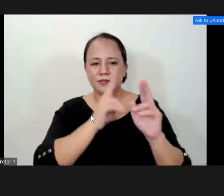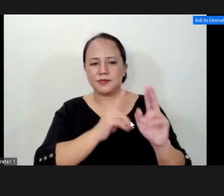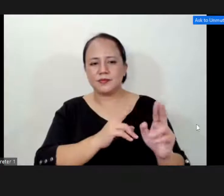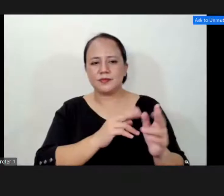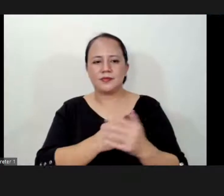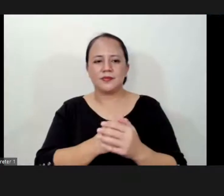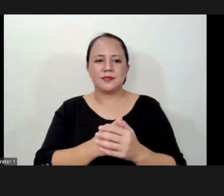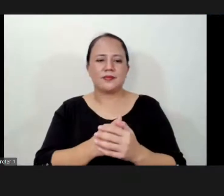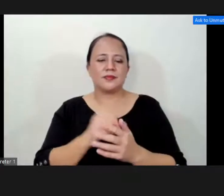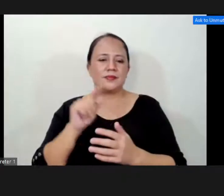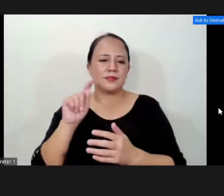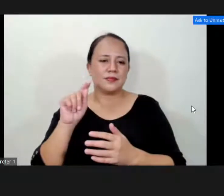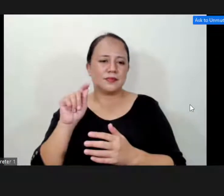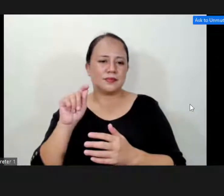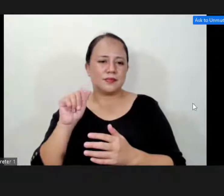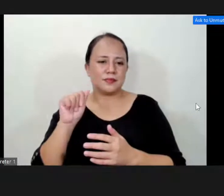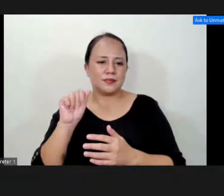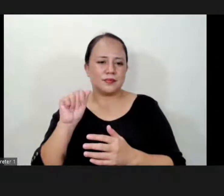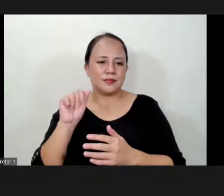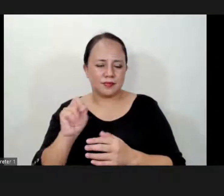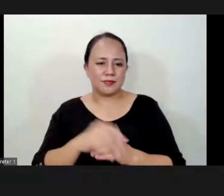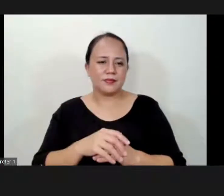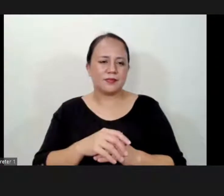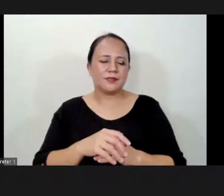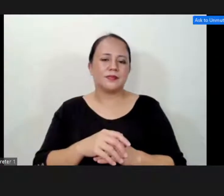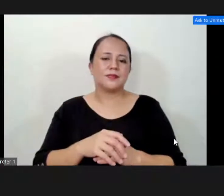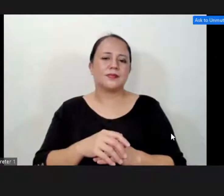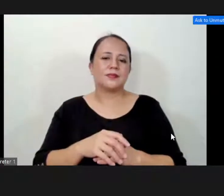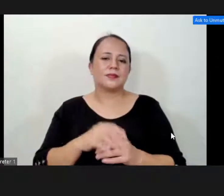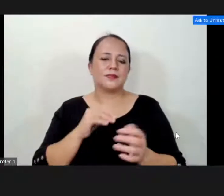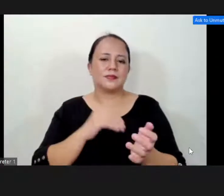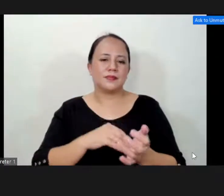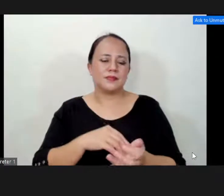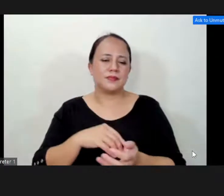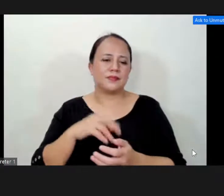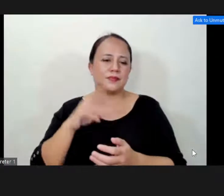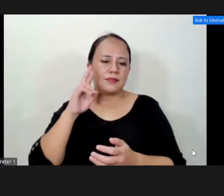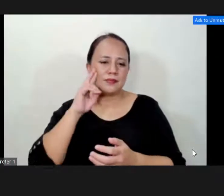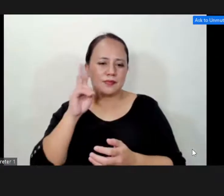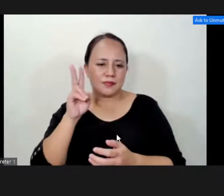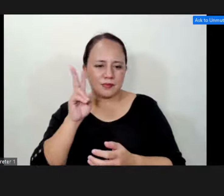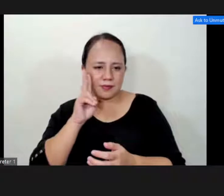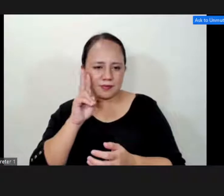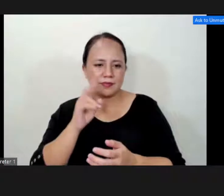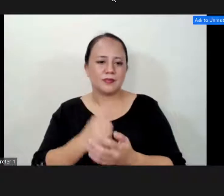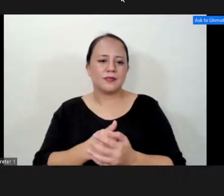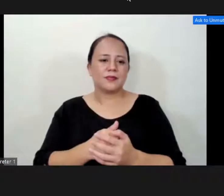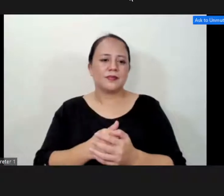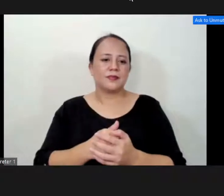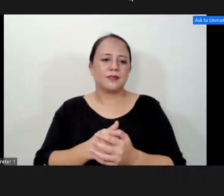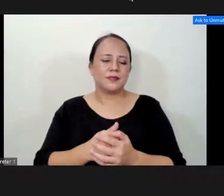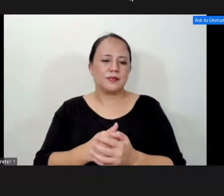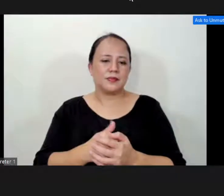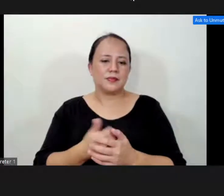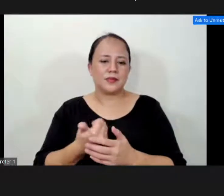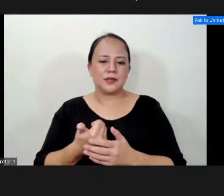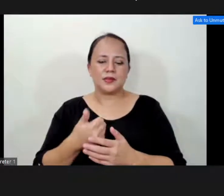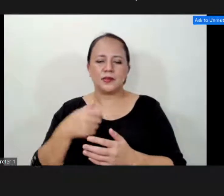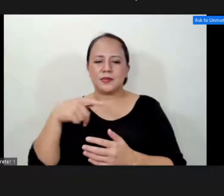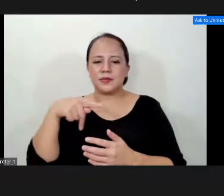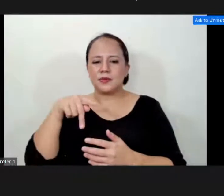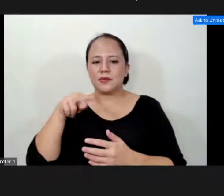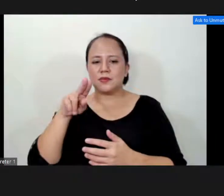Angelina Tang, Dr. Maria Rosario Vergere, and my colleague, Mr. Paul Perez,